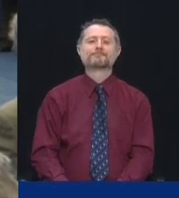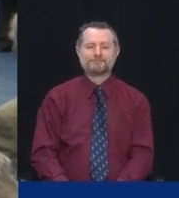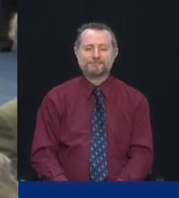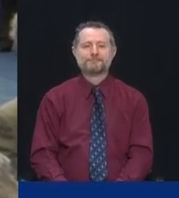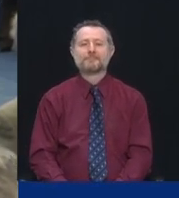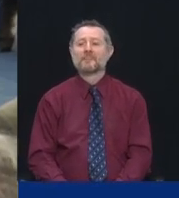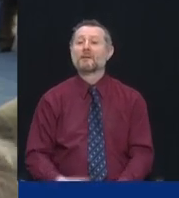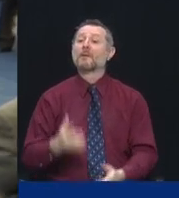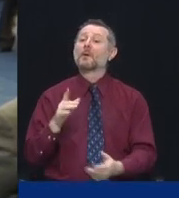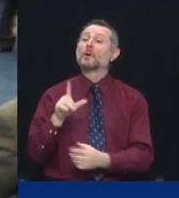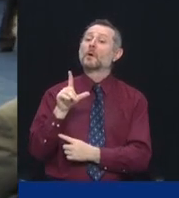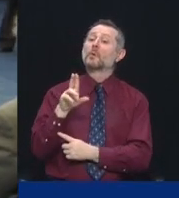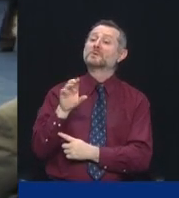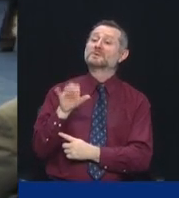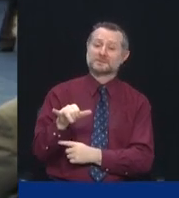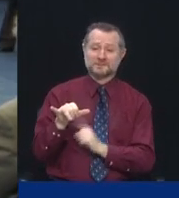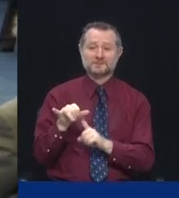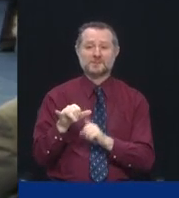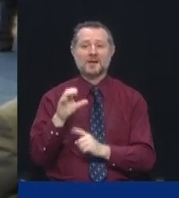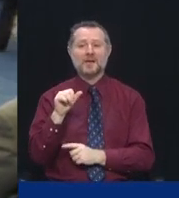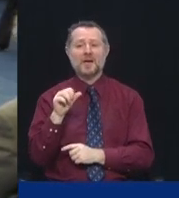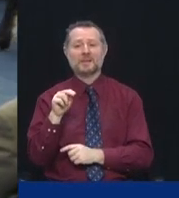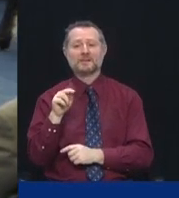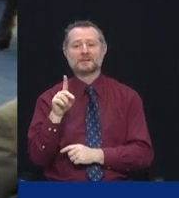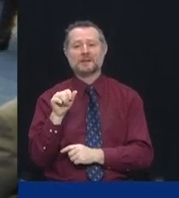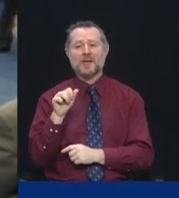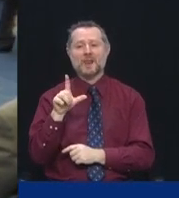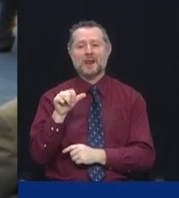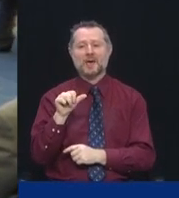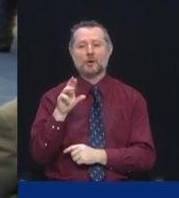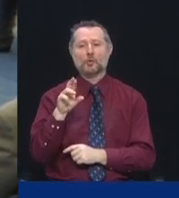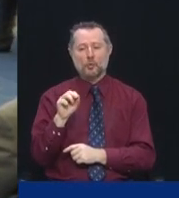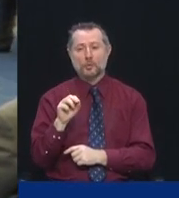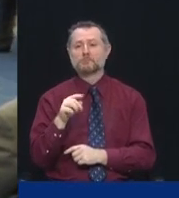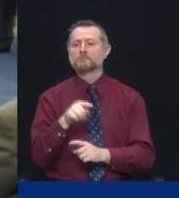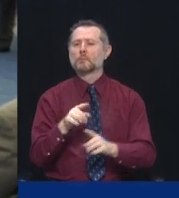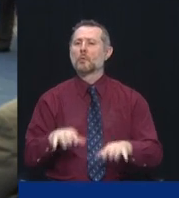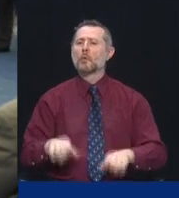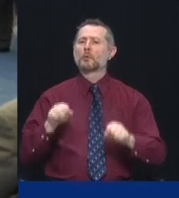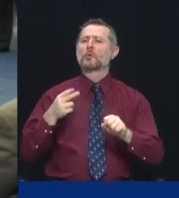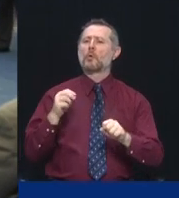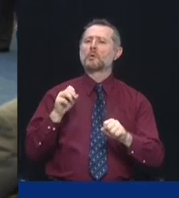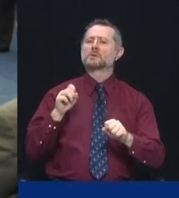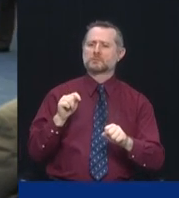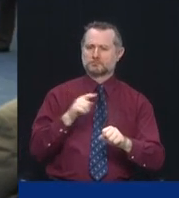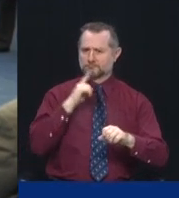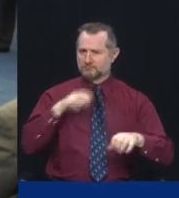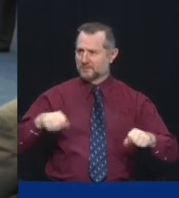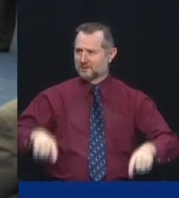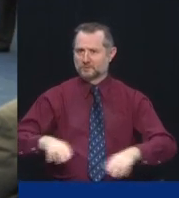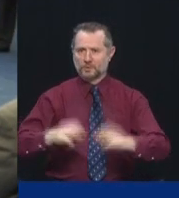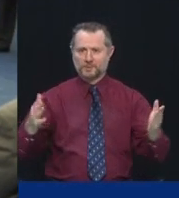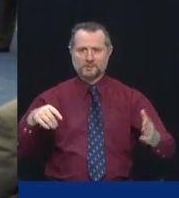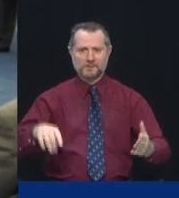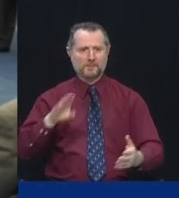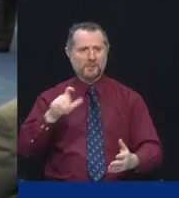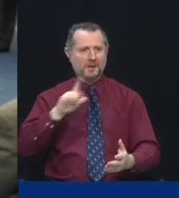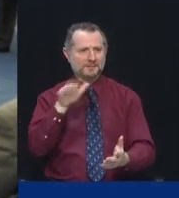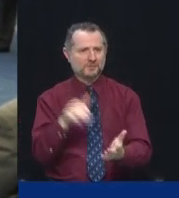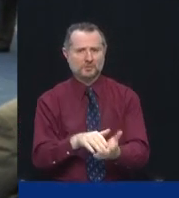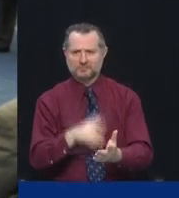Lucy Candelario, who's our host today. Thank you for opening up the Belle Center. Thank you for all your good work.